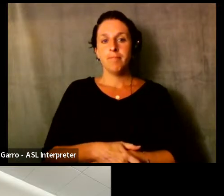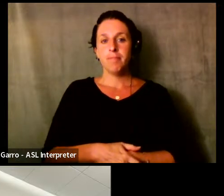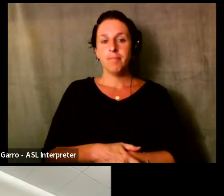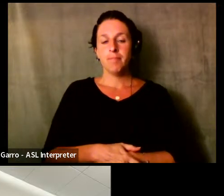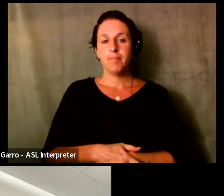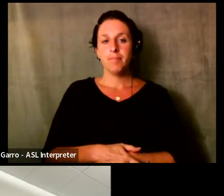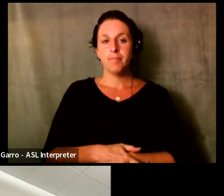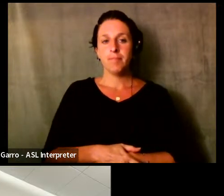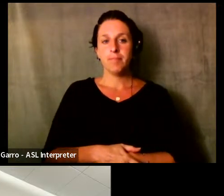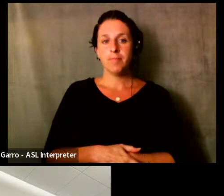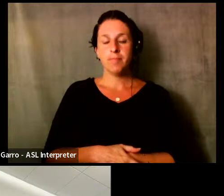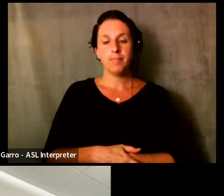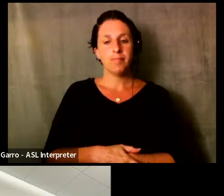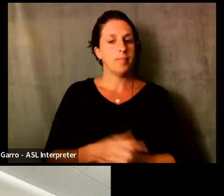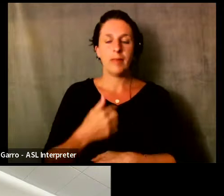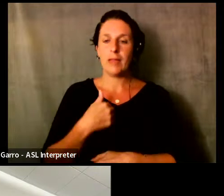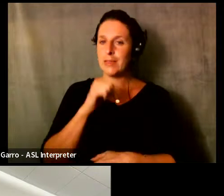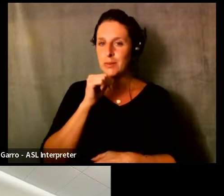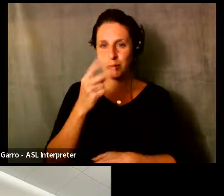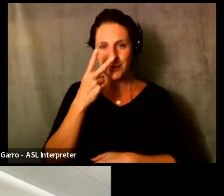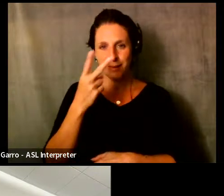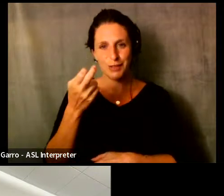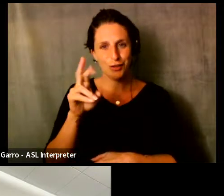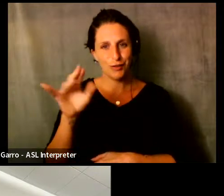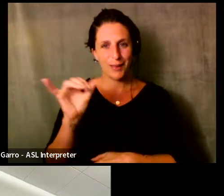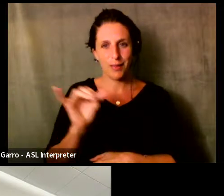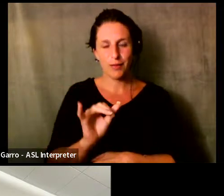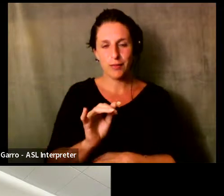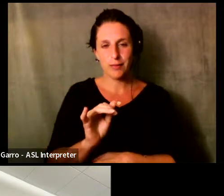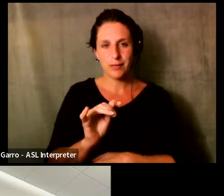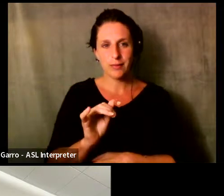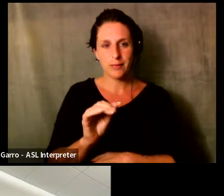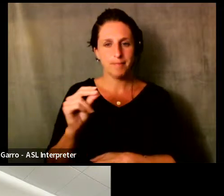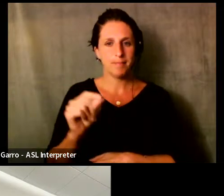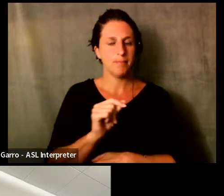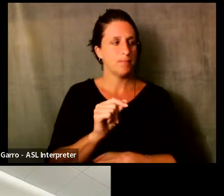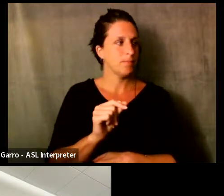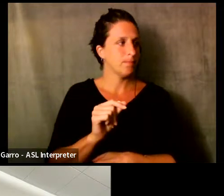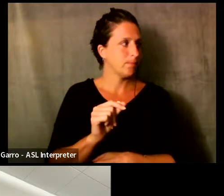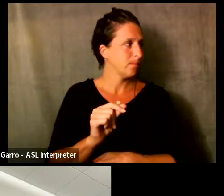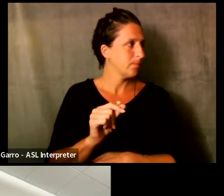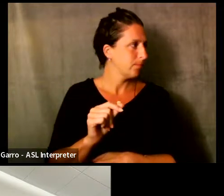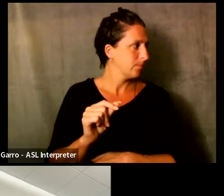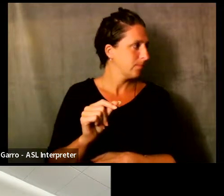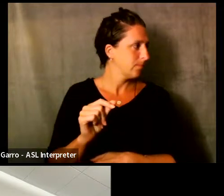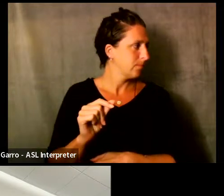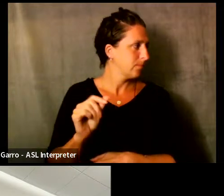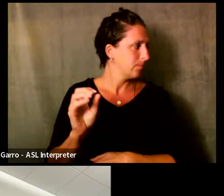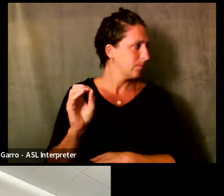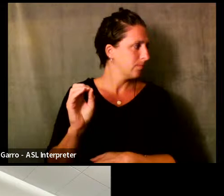Yeah, I don't see her either. Bummer. Okay, we will keep